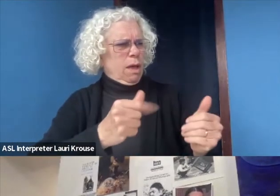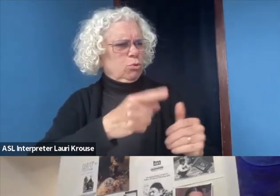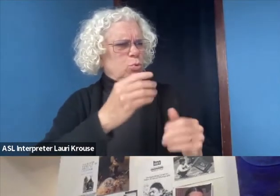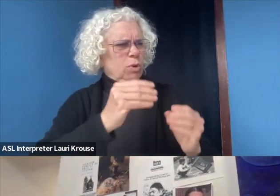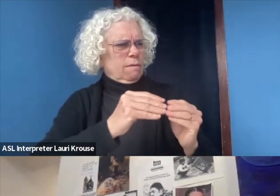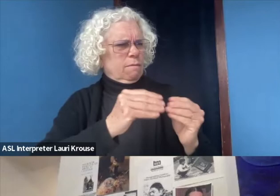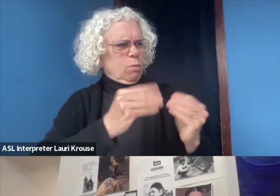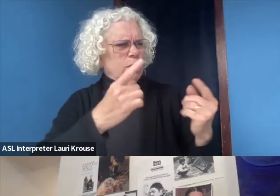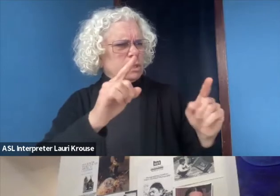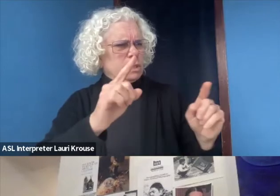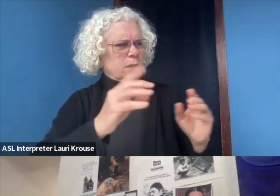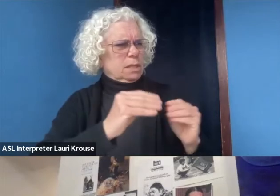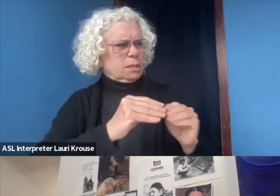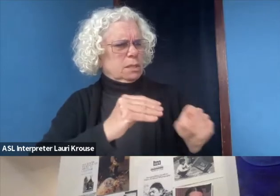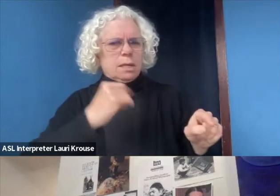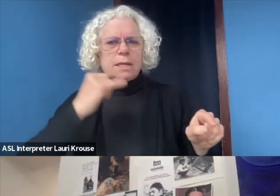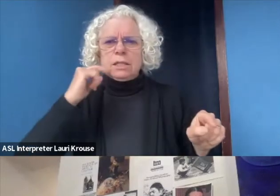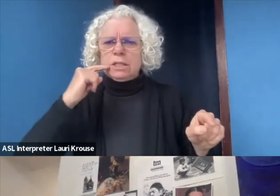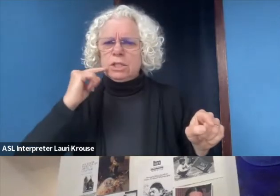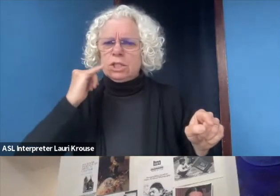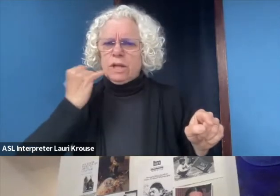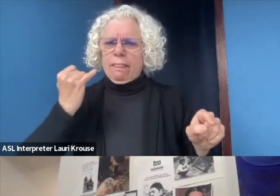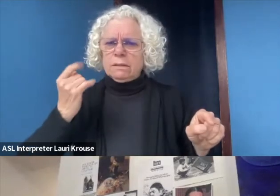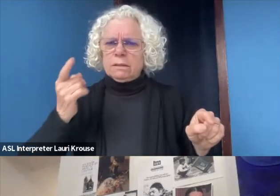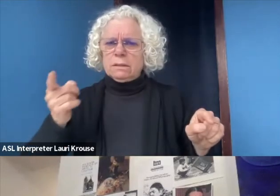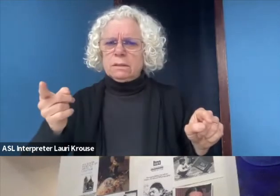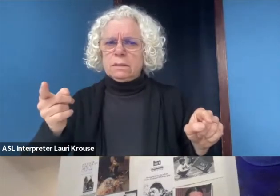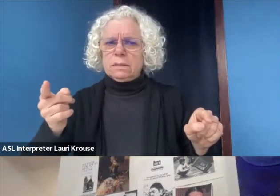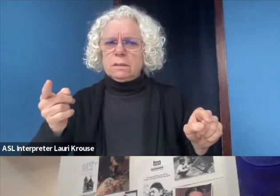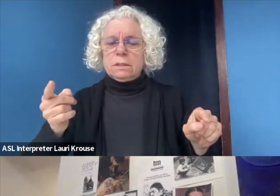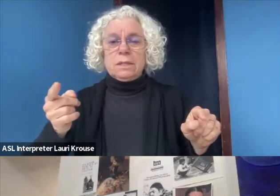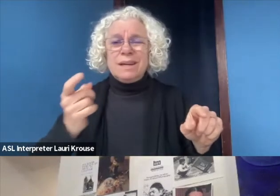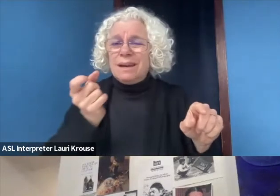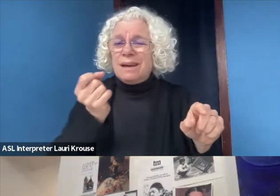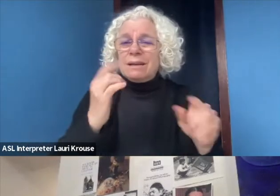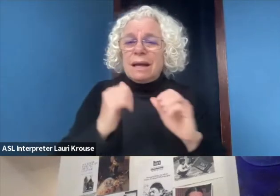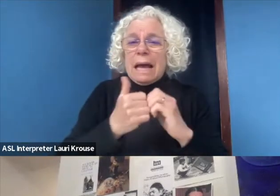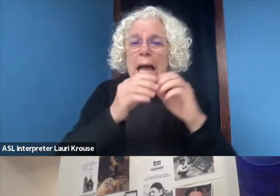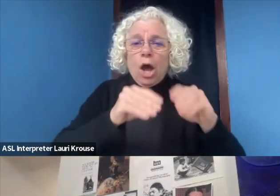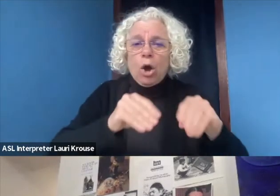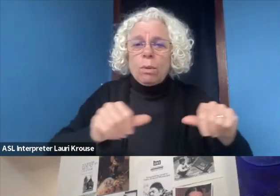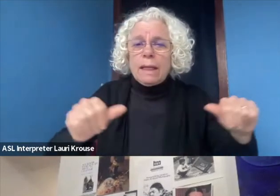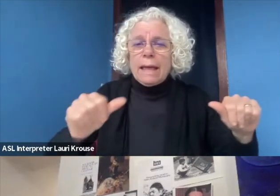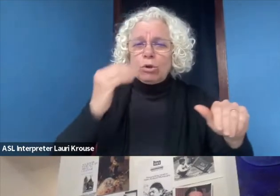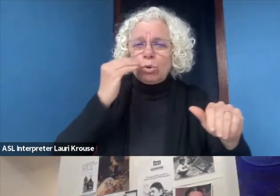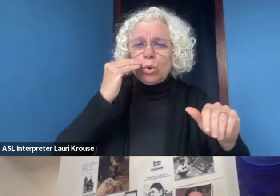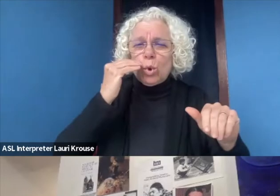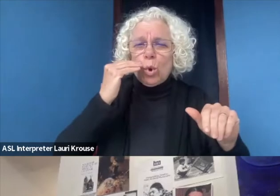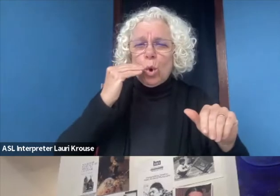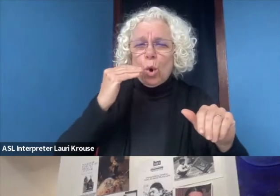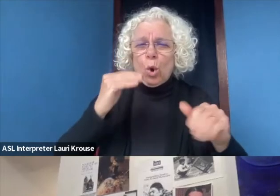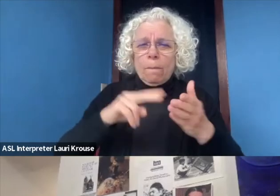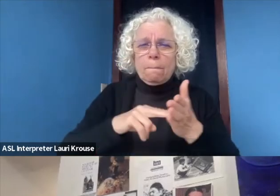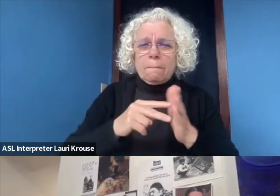even the way that we planted, which was alien to them, of putting together the three sisters, bean, corn,